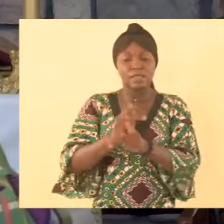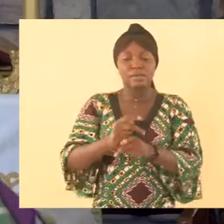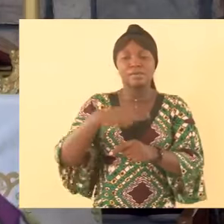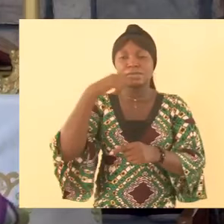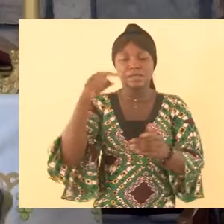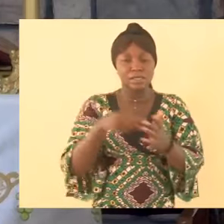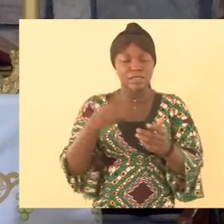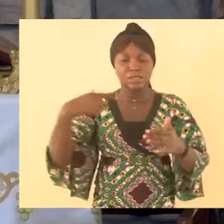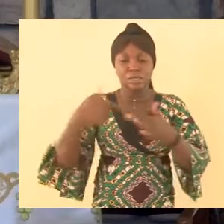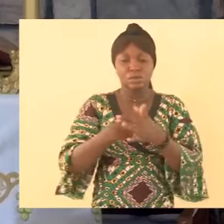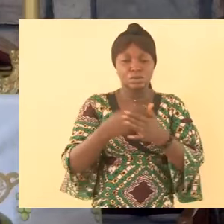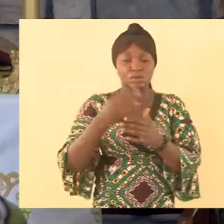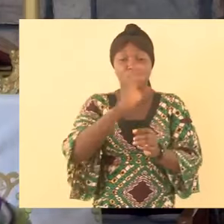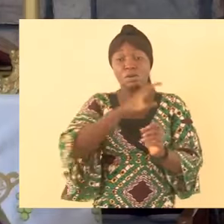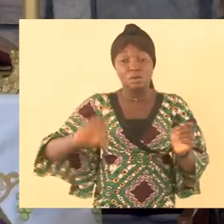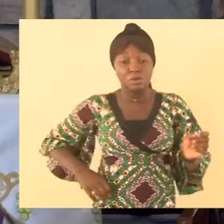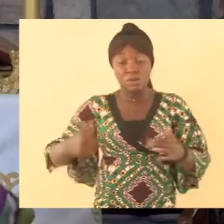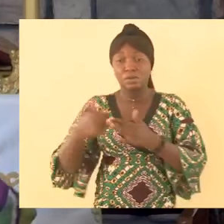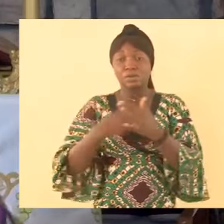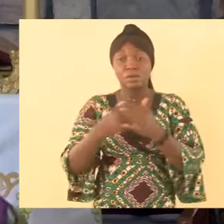this point.